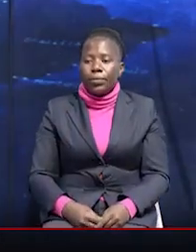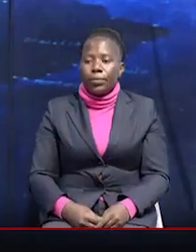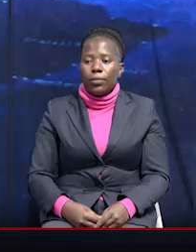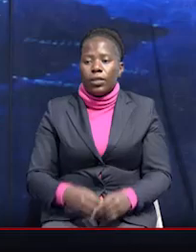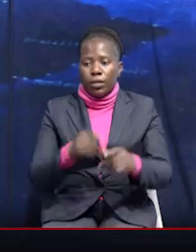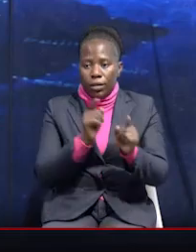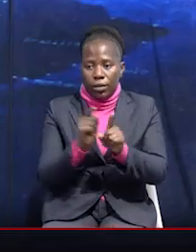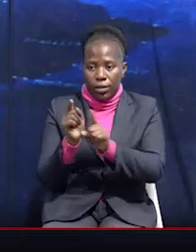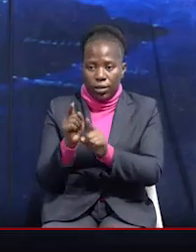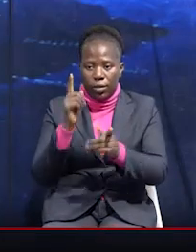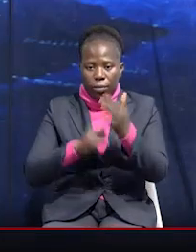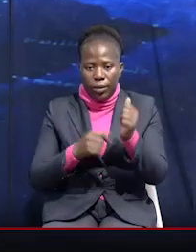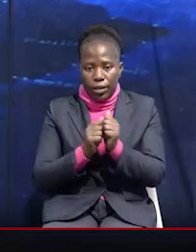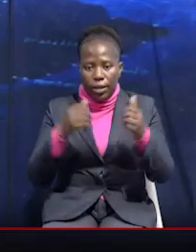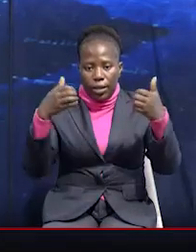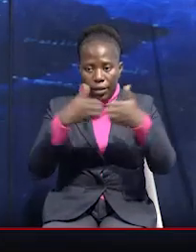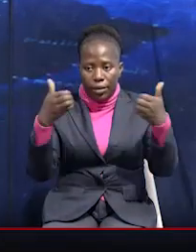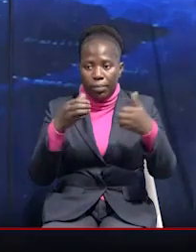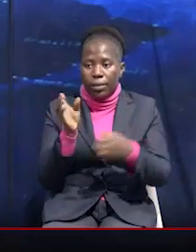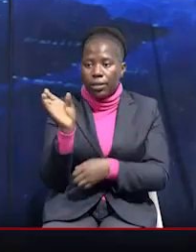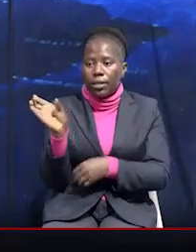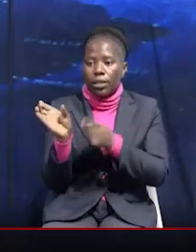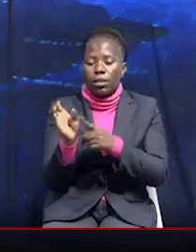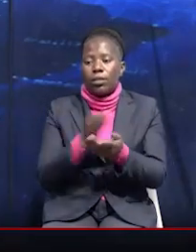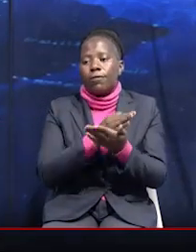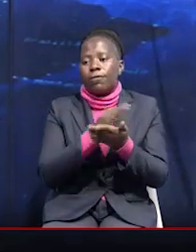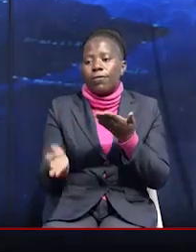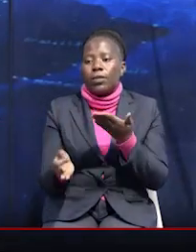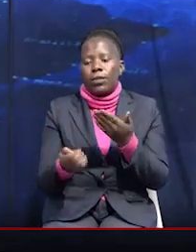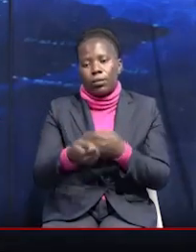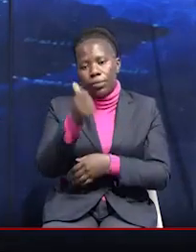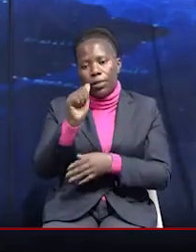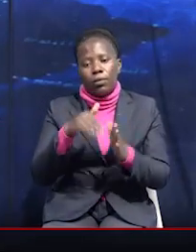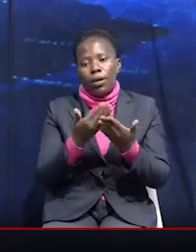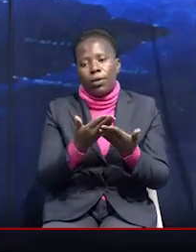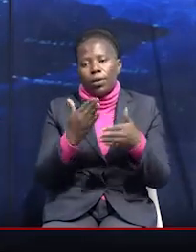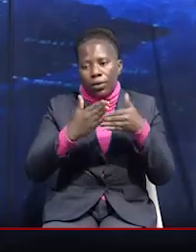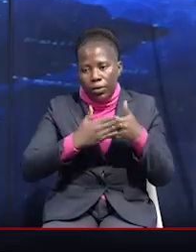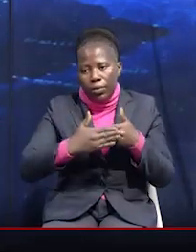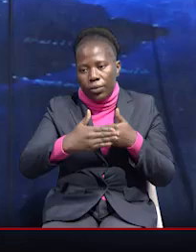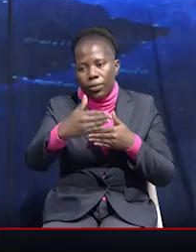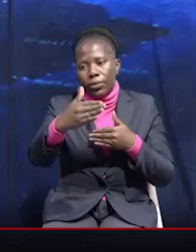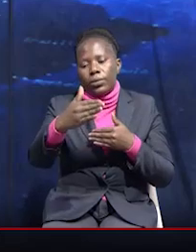And much to this also, I think the banking sector has failed to actually extend,